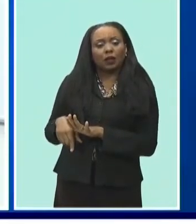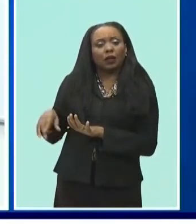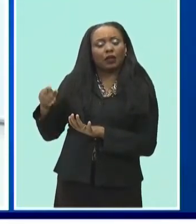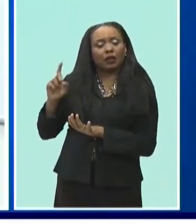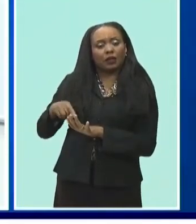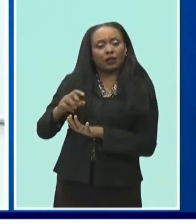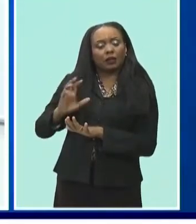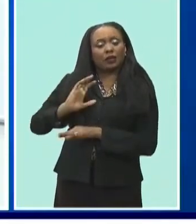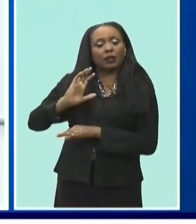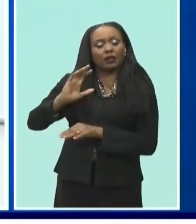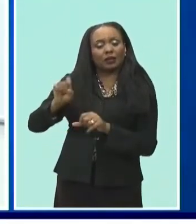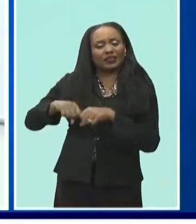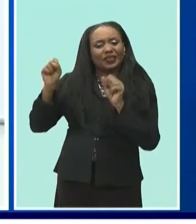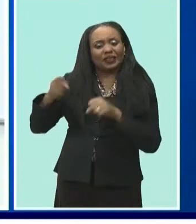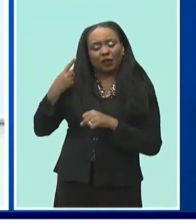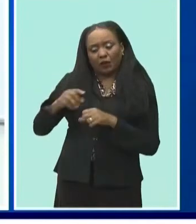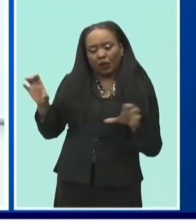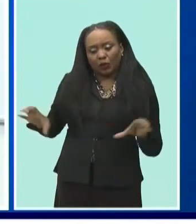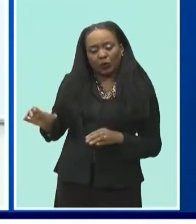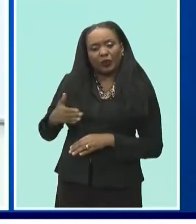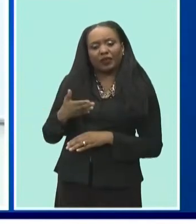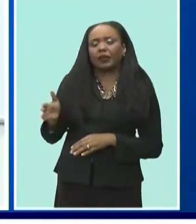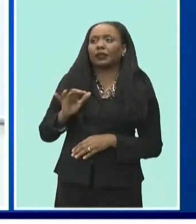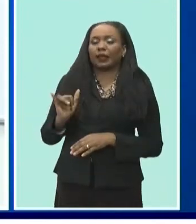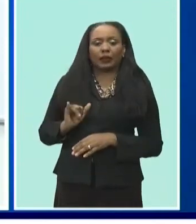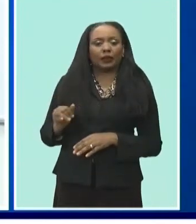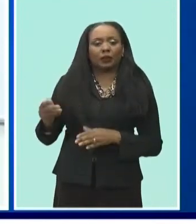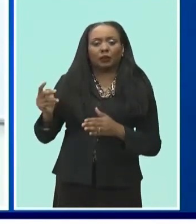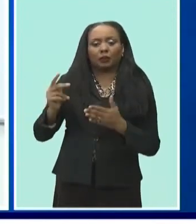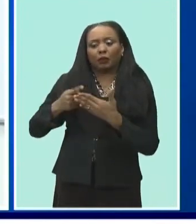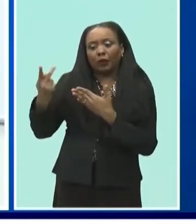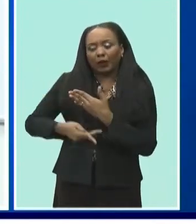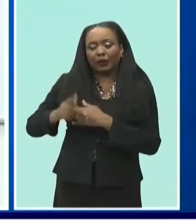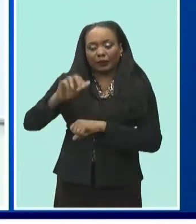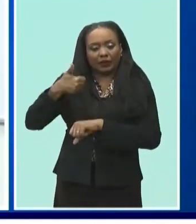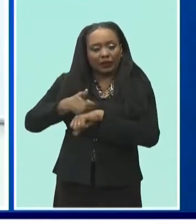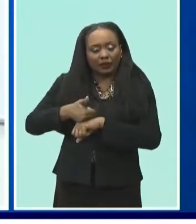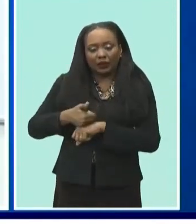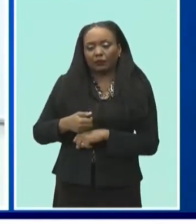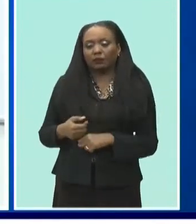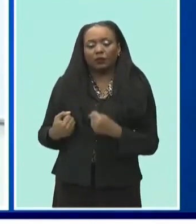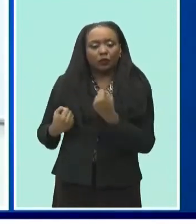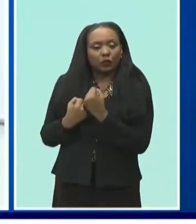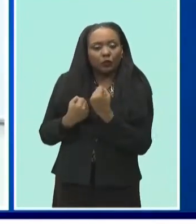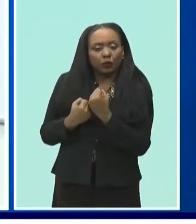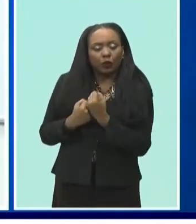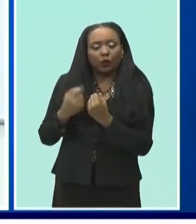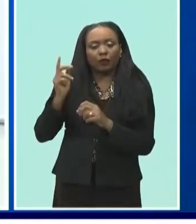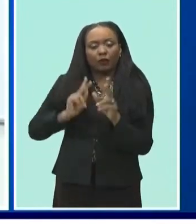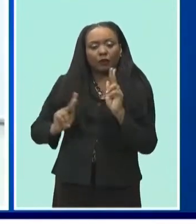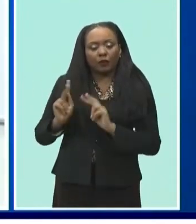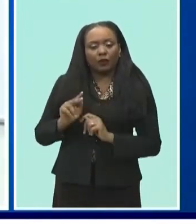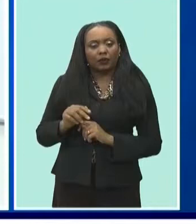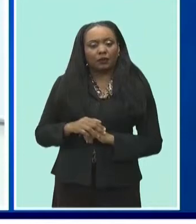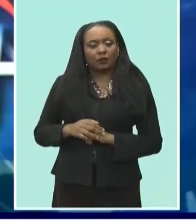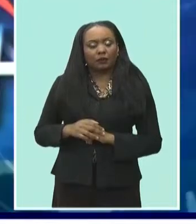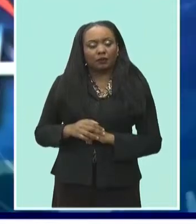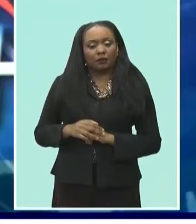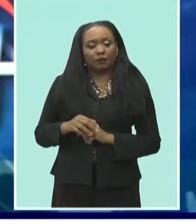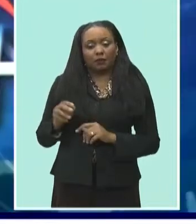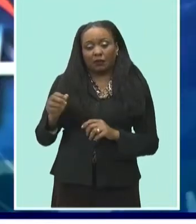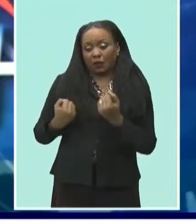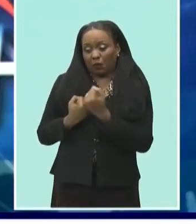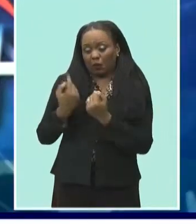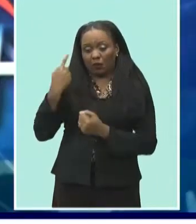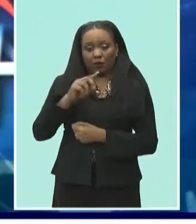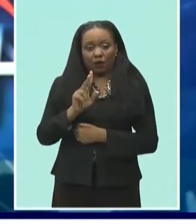ecosystem. So we will need programs for perpetrators, we will need support for victims, we will need counseling for victims.